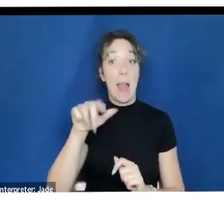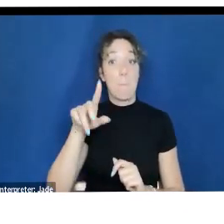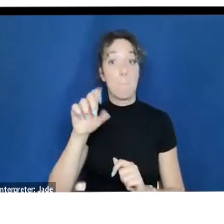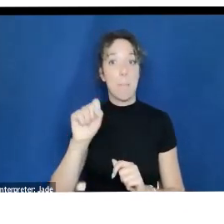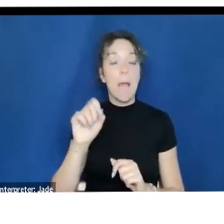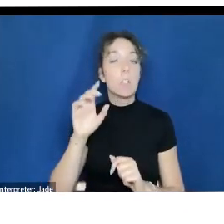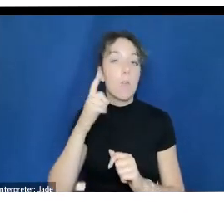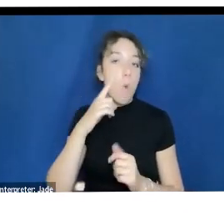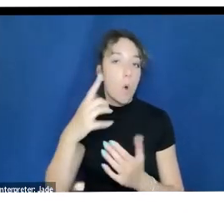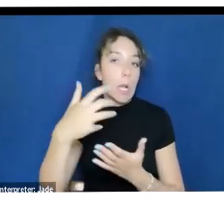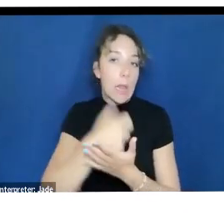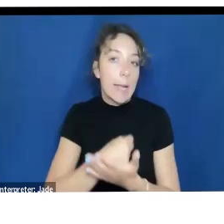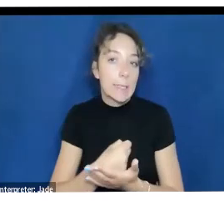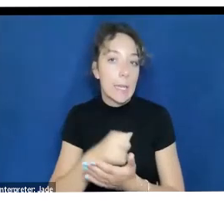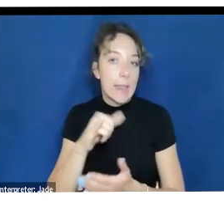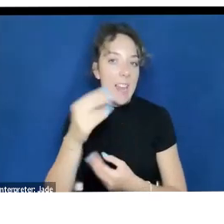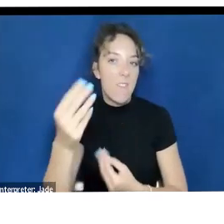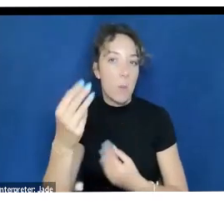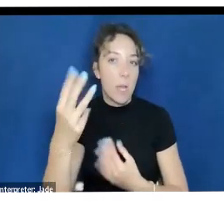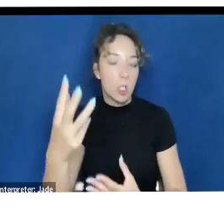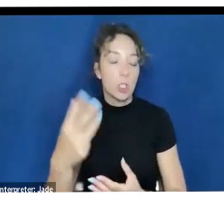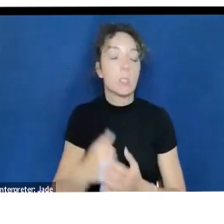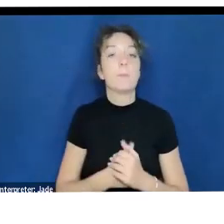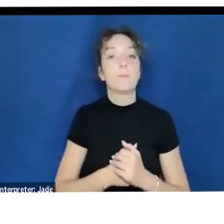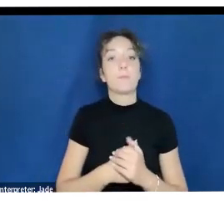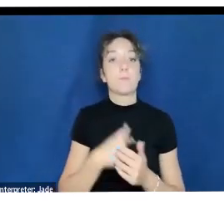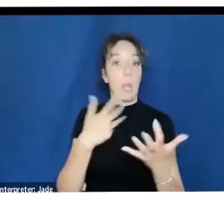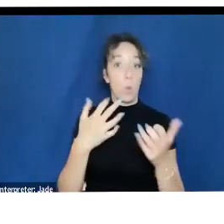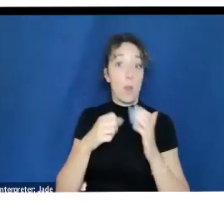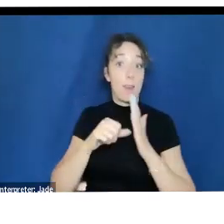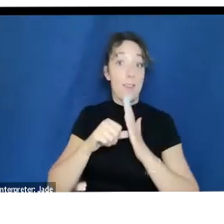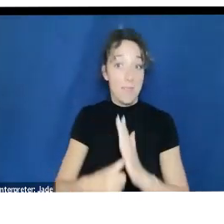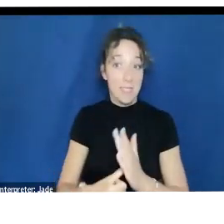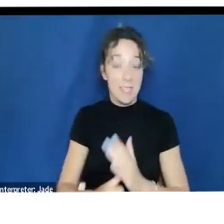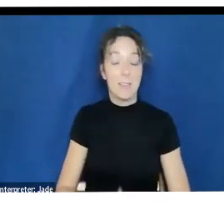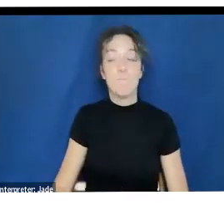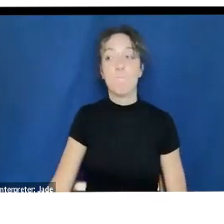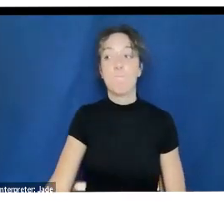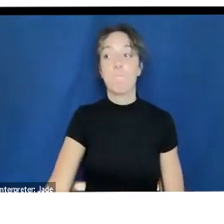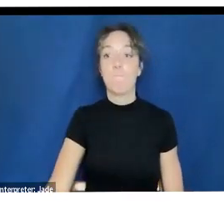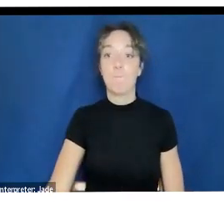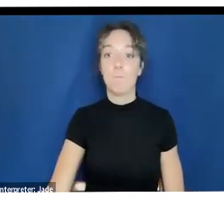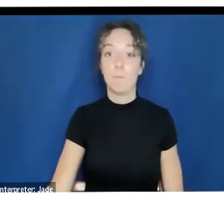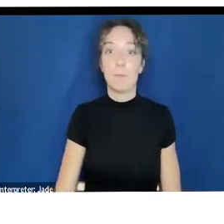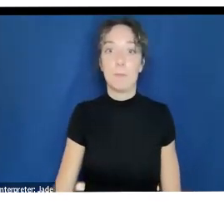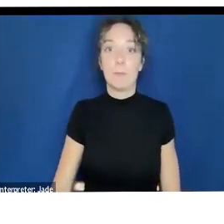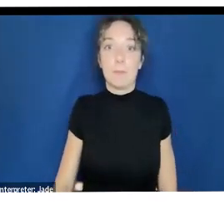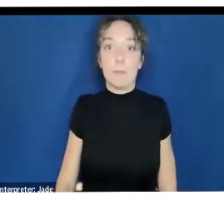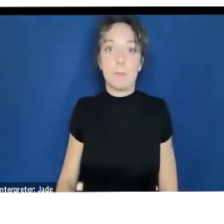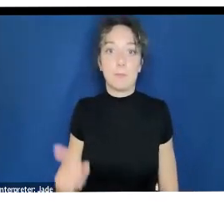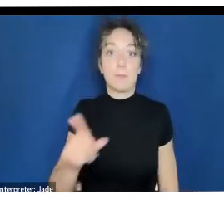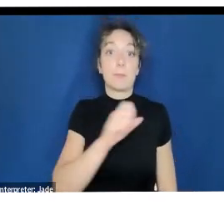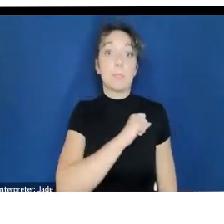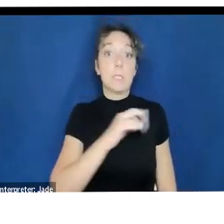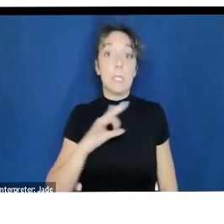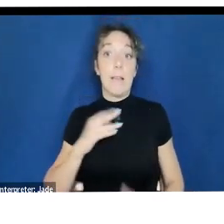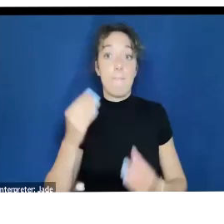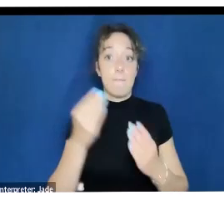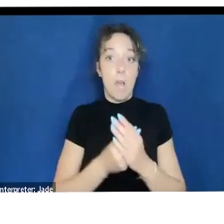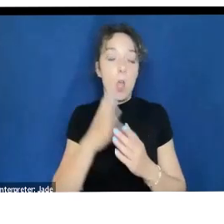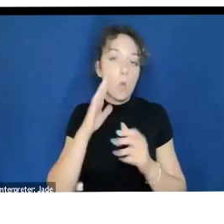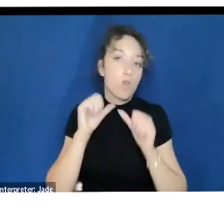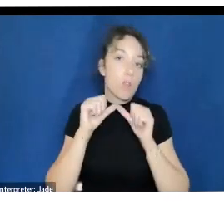information. And I just want to emphasize that the stats file will remain the same. All the